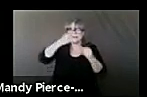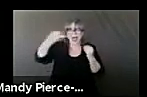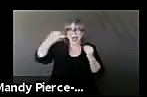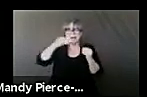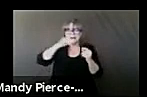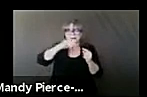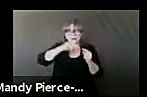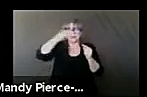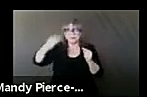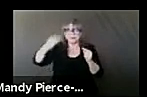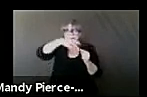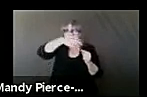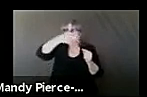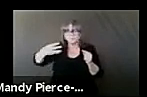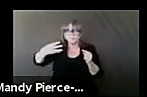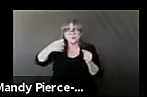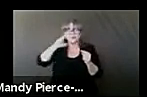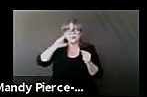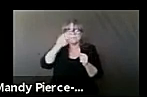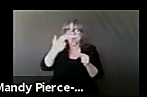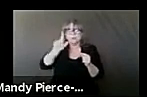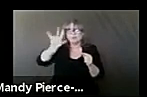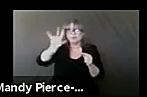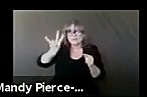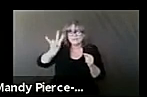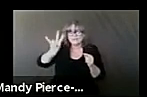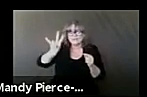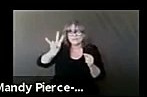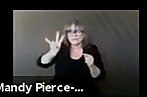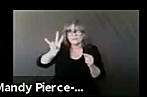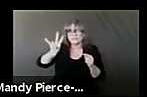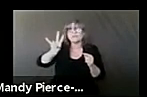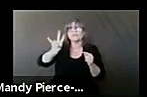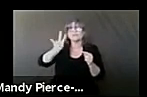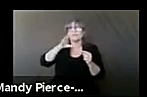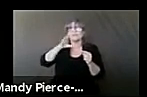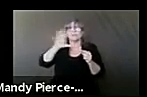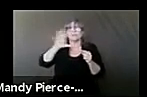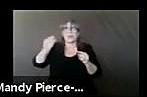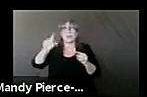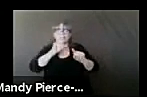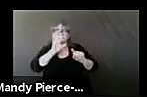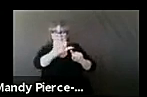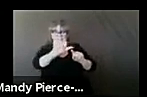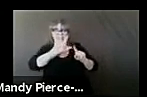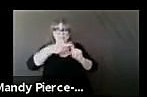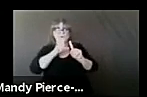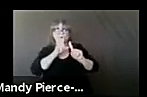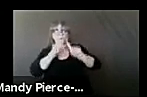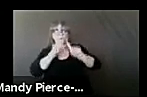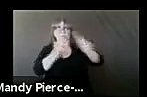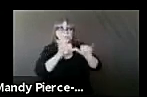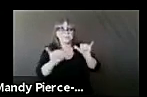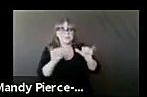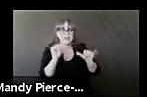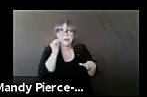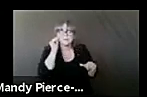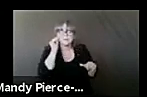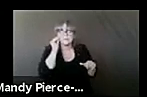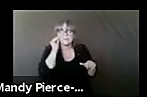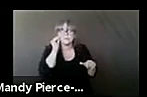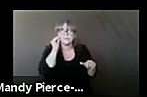went into effect. We believe the stay-at-home order will achieve 60 to 80% social distancing, as shown by the flattened